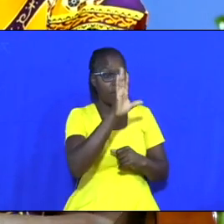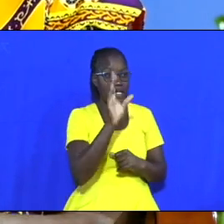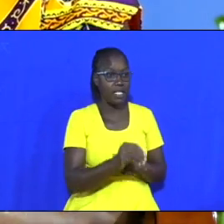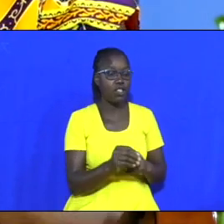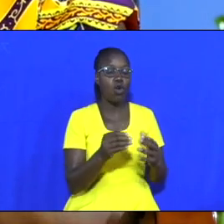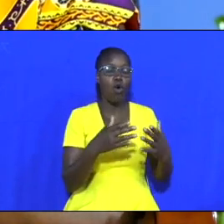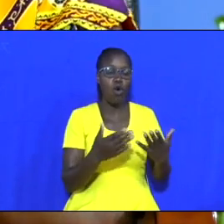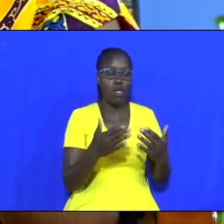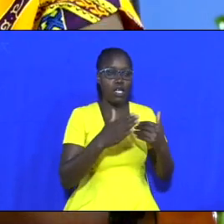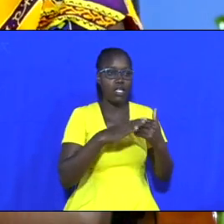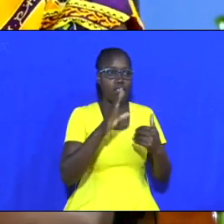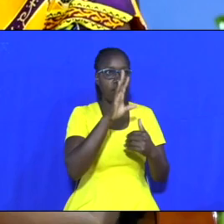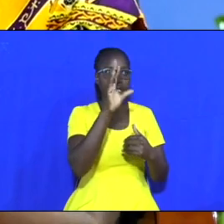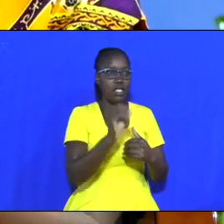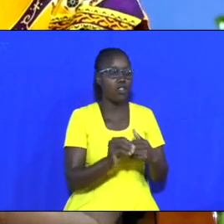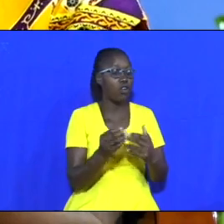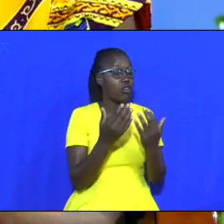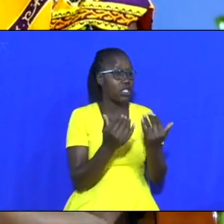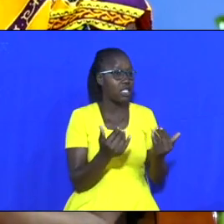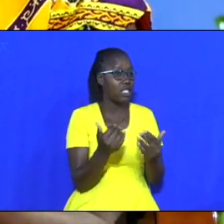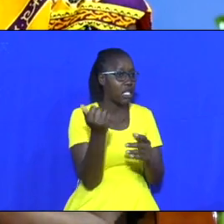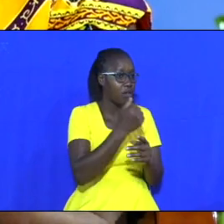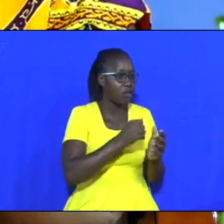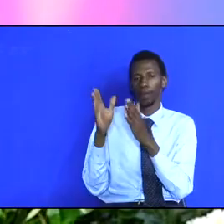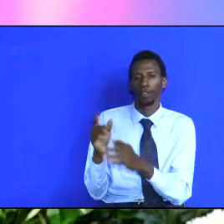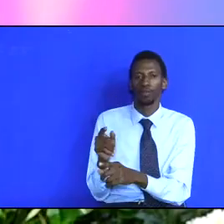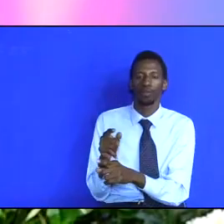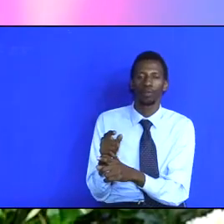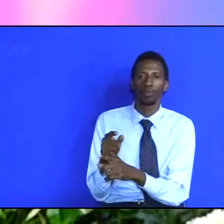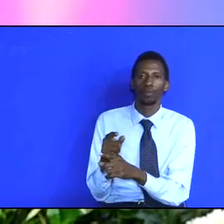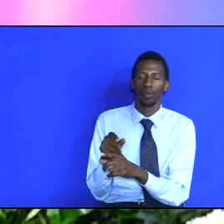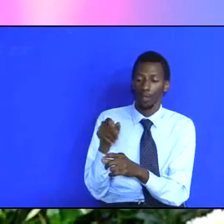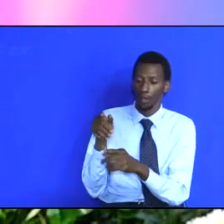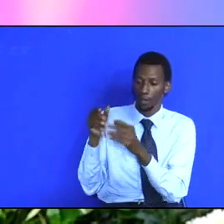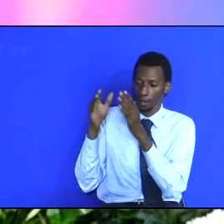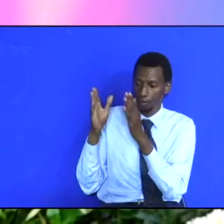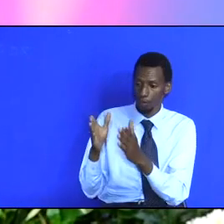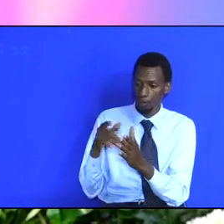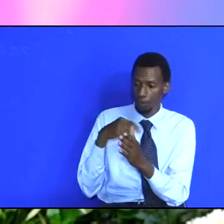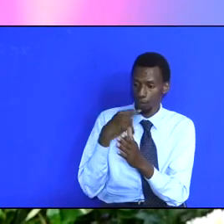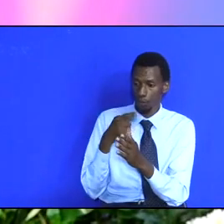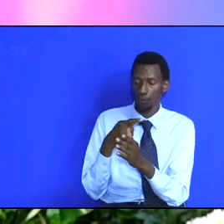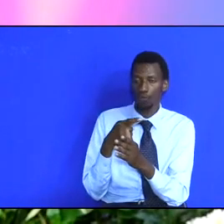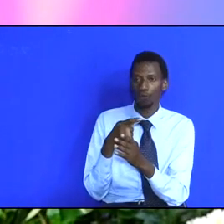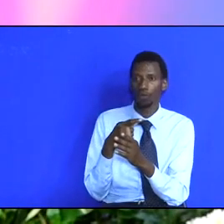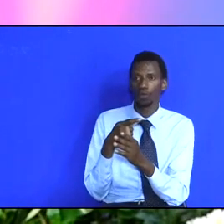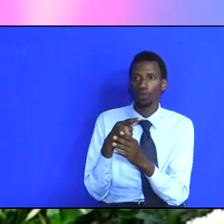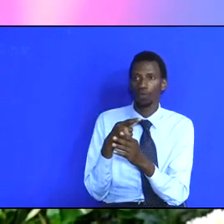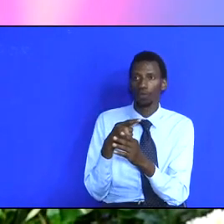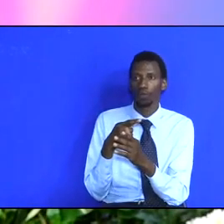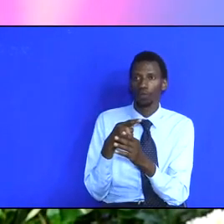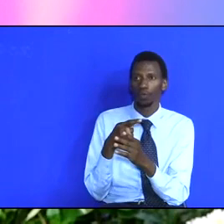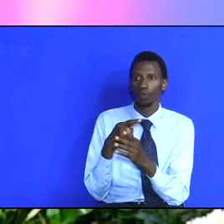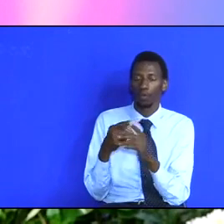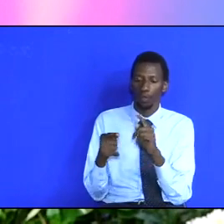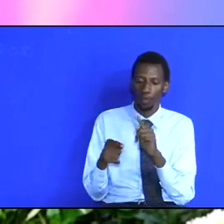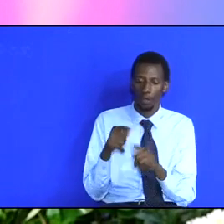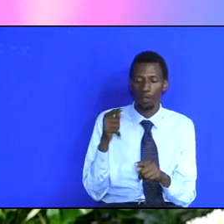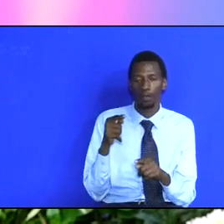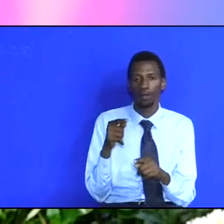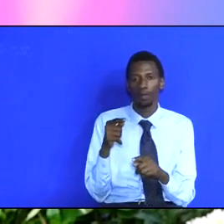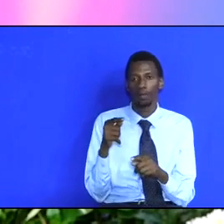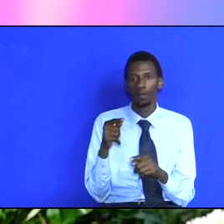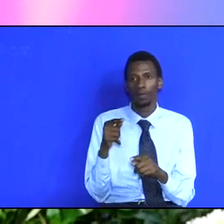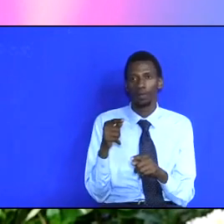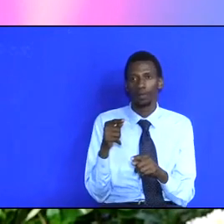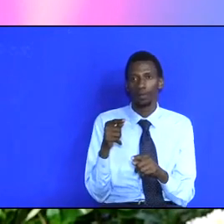of children, they're abused within their household. And it's that person who is feeling the weight of the abuse. They may be a toddler,